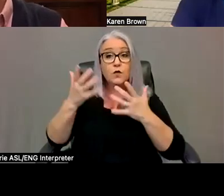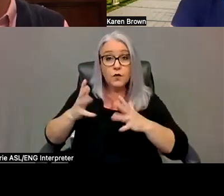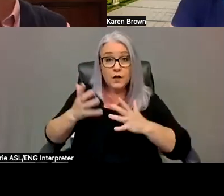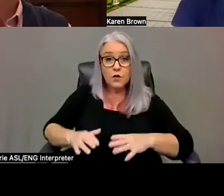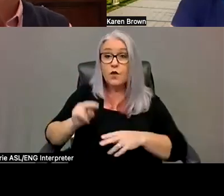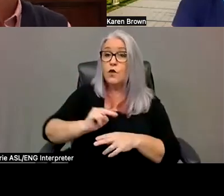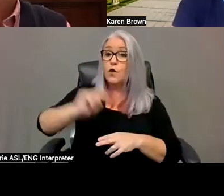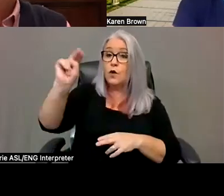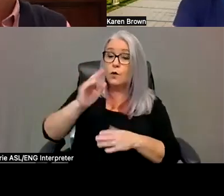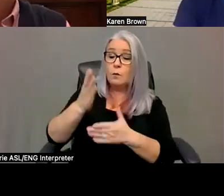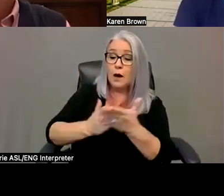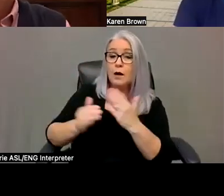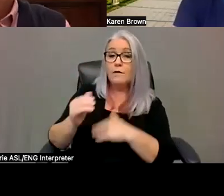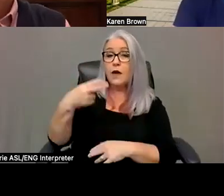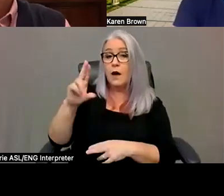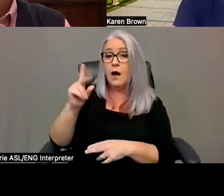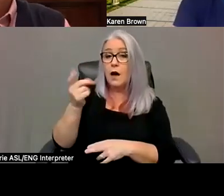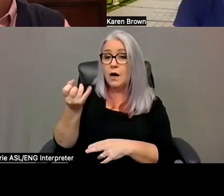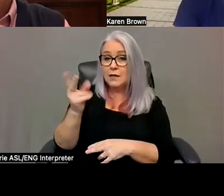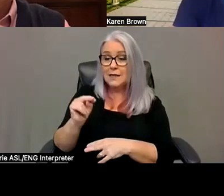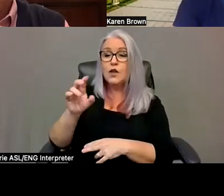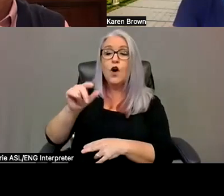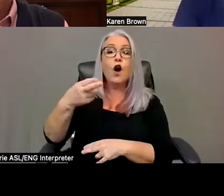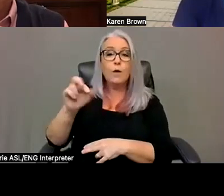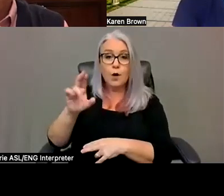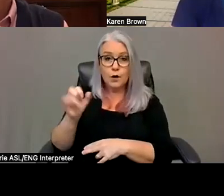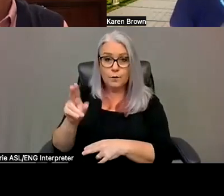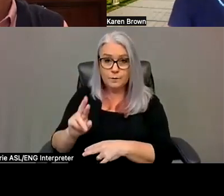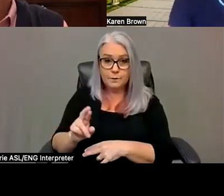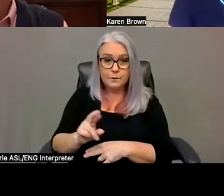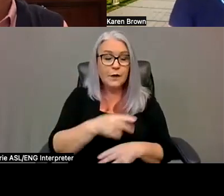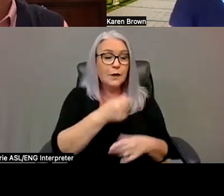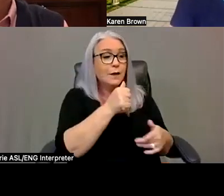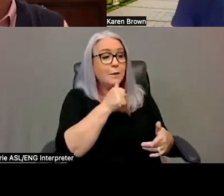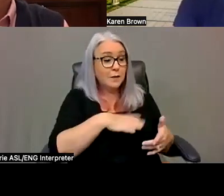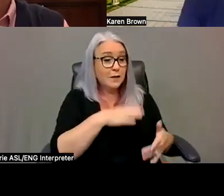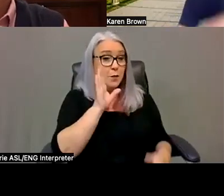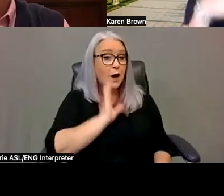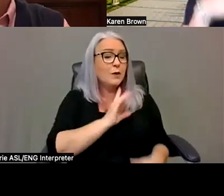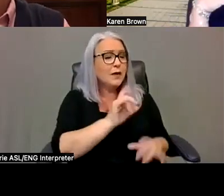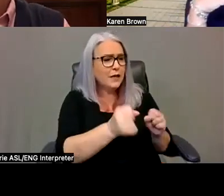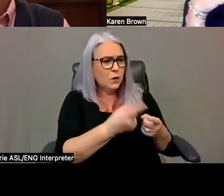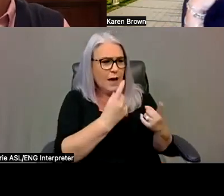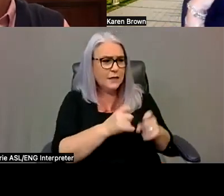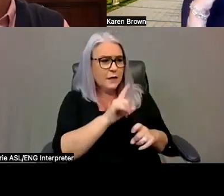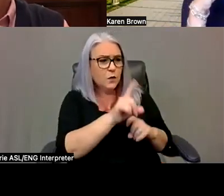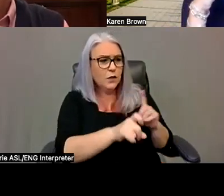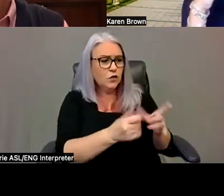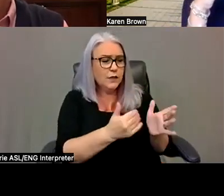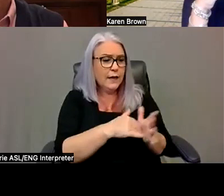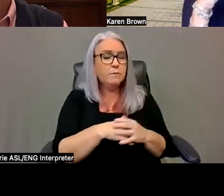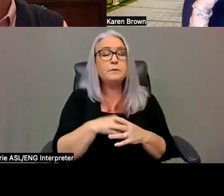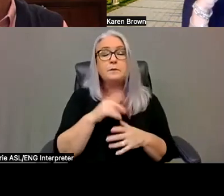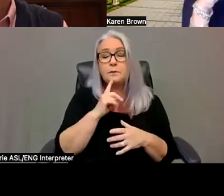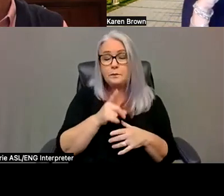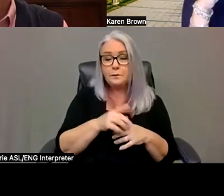Harbor. Ms. Brown, same question. Can you repeat it, please? Sure. What is